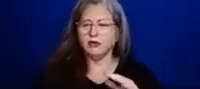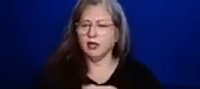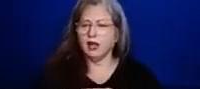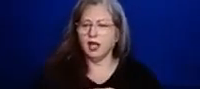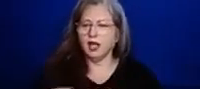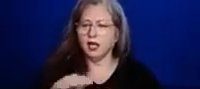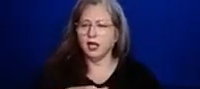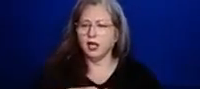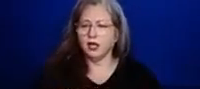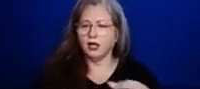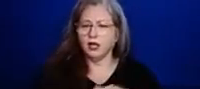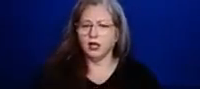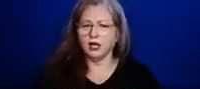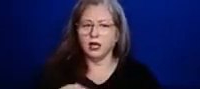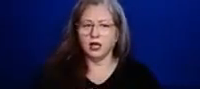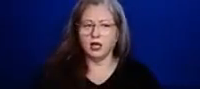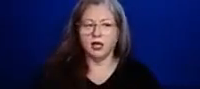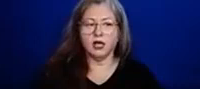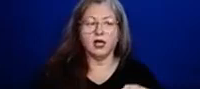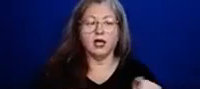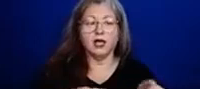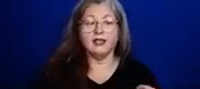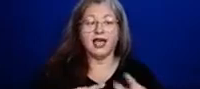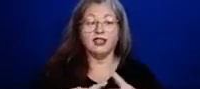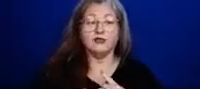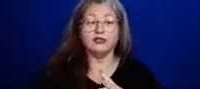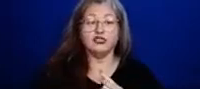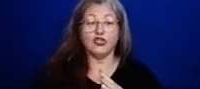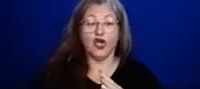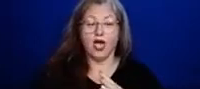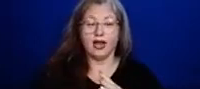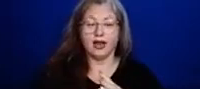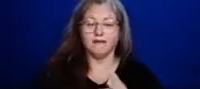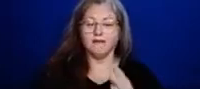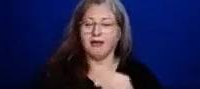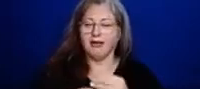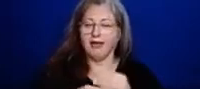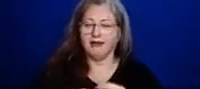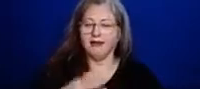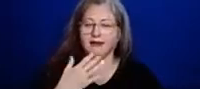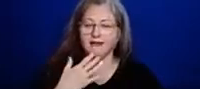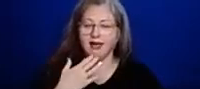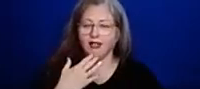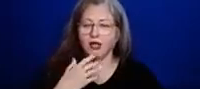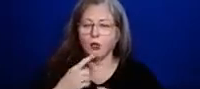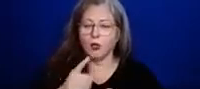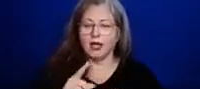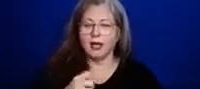and started that. This is where the color started in my monoprints.